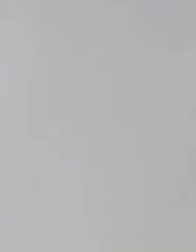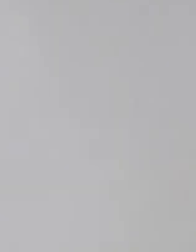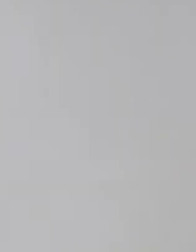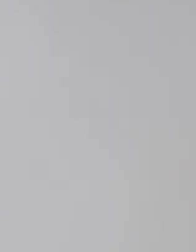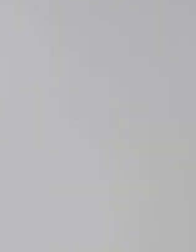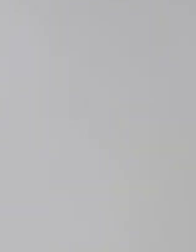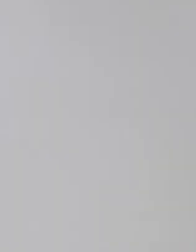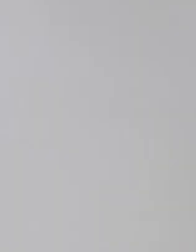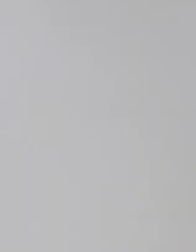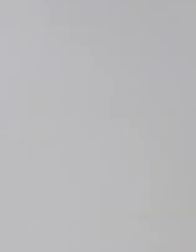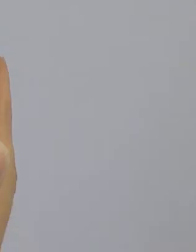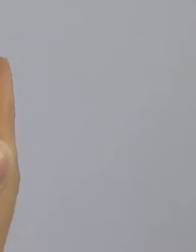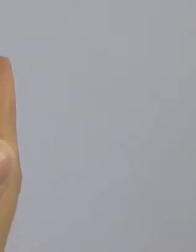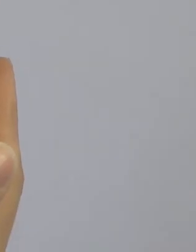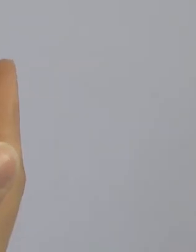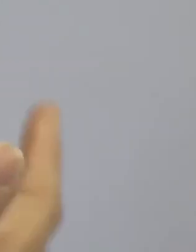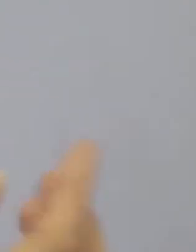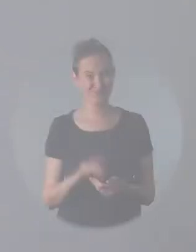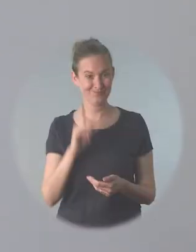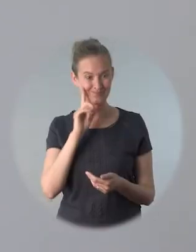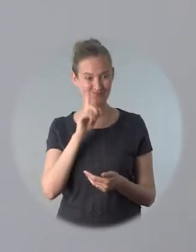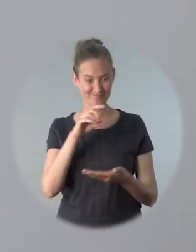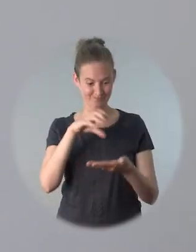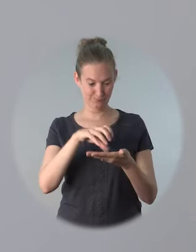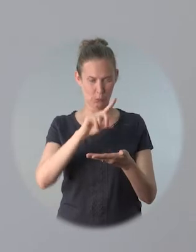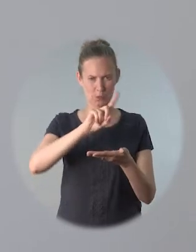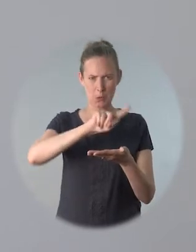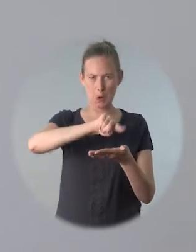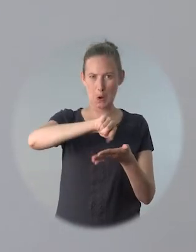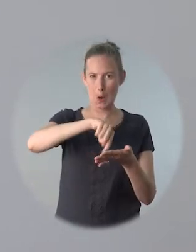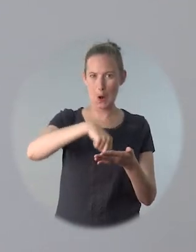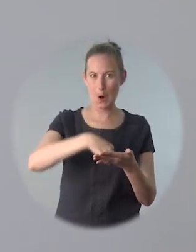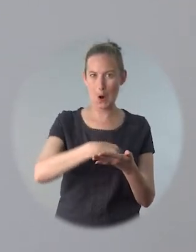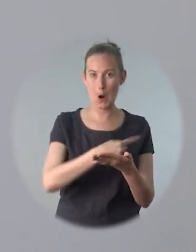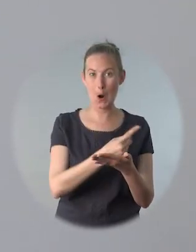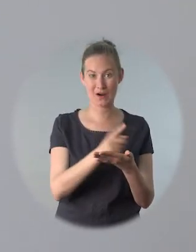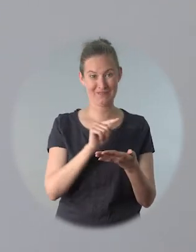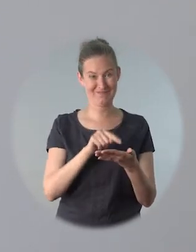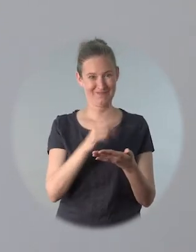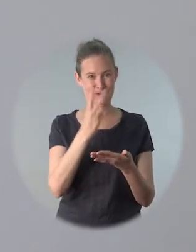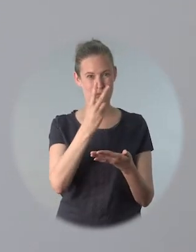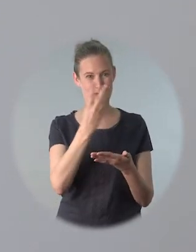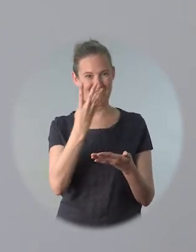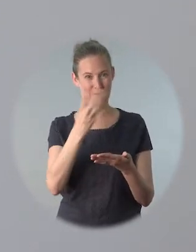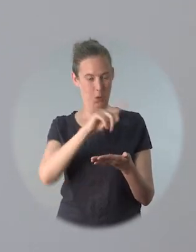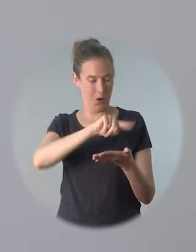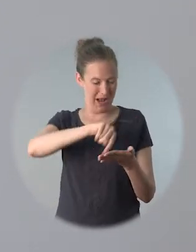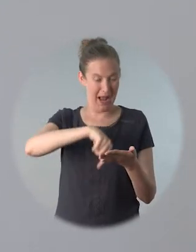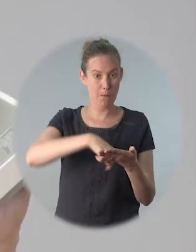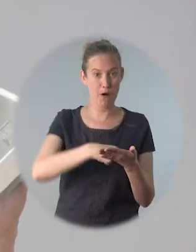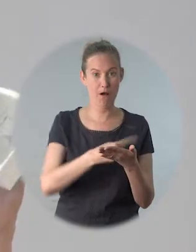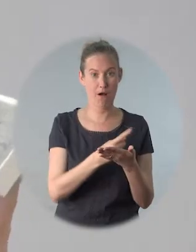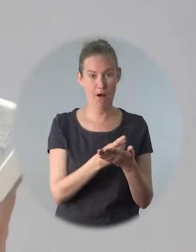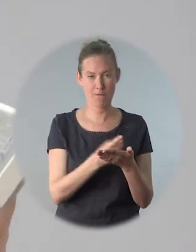actually on the front of the boiler itself. This one has the equivalent of a clock going around it with the times. This one's a 24-hour